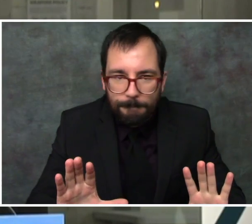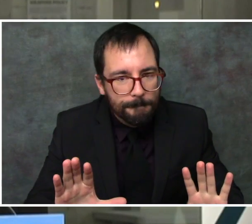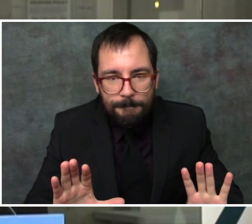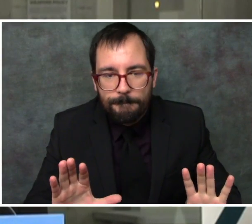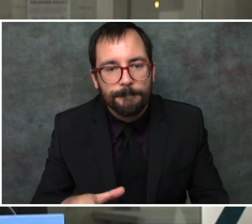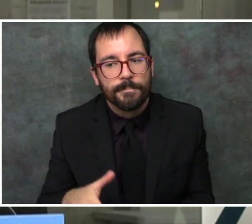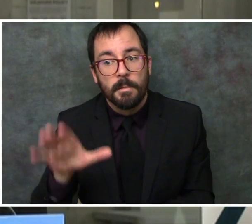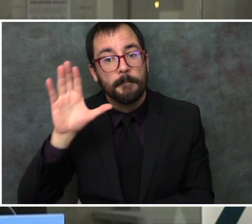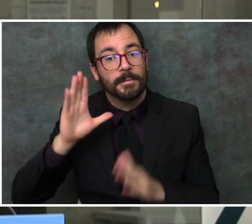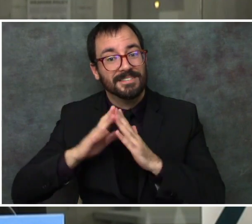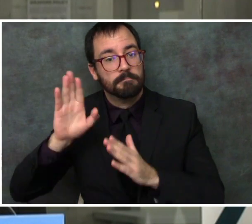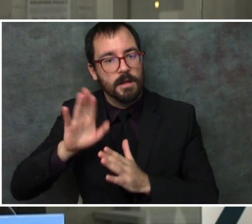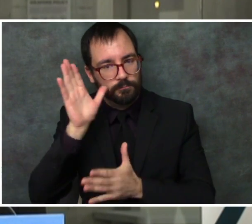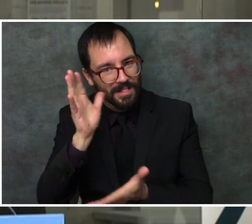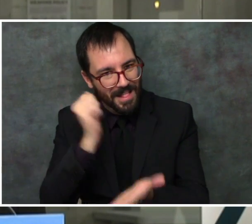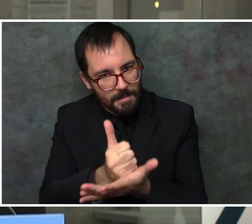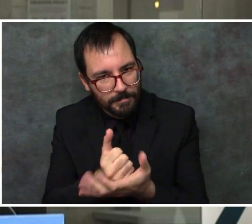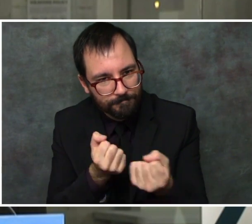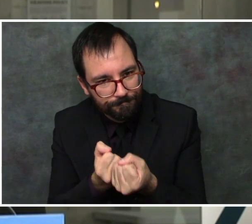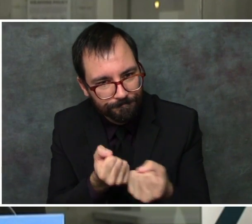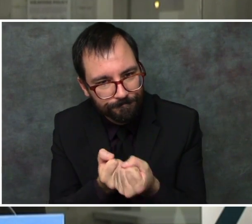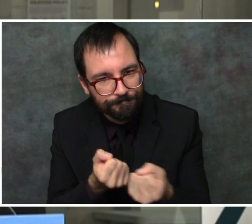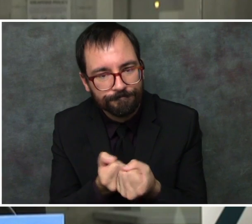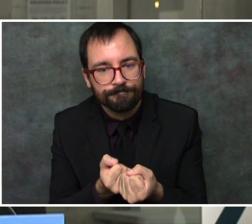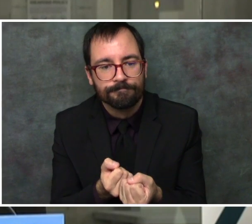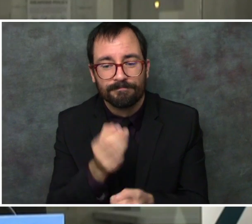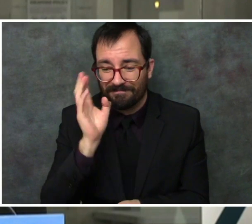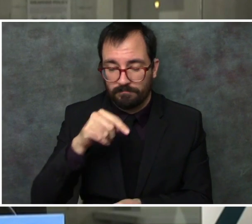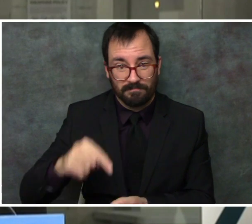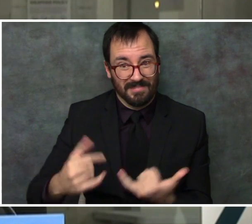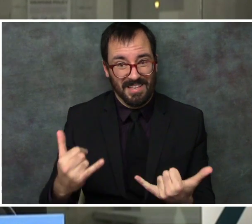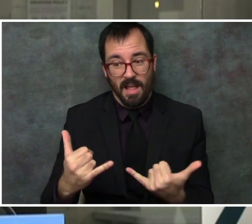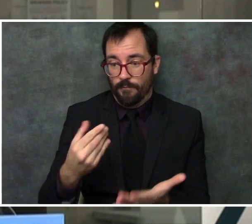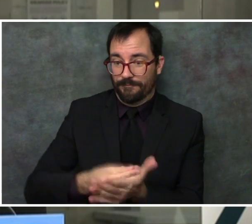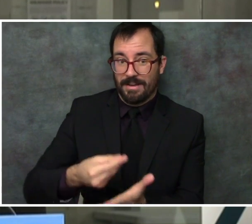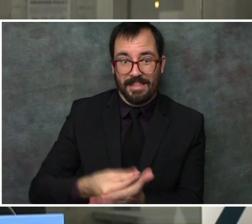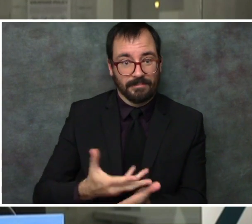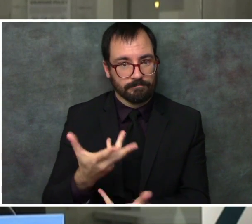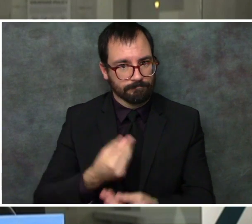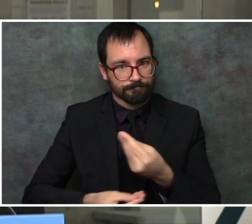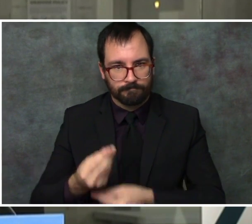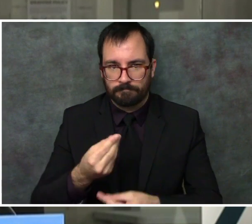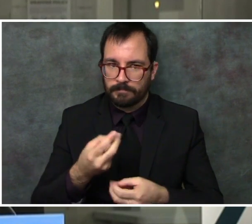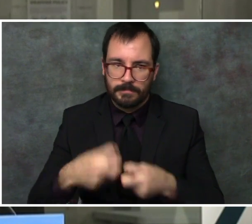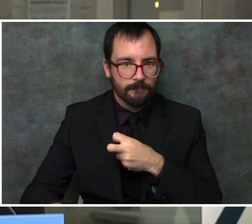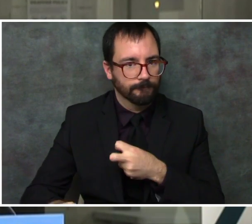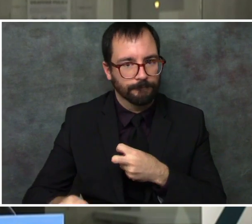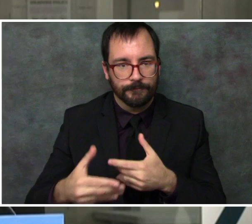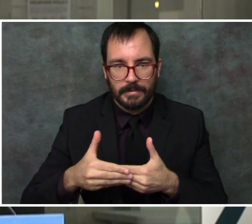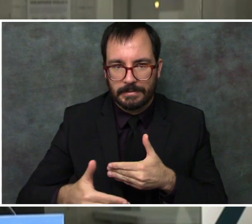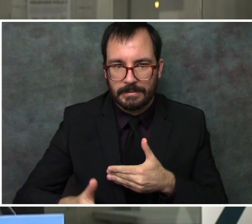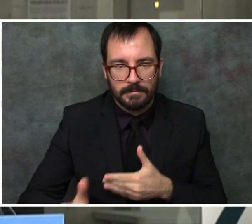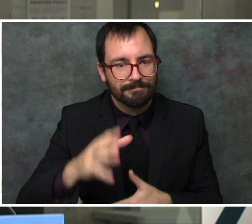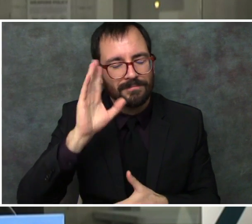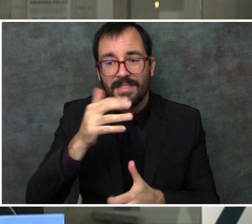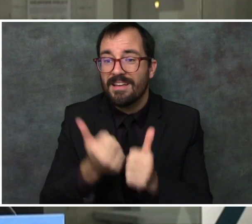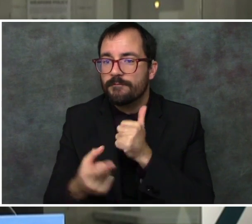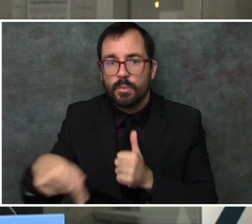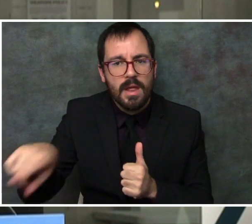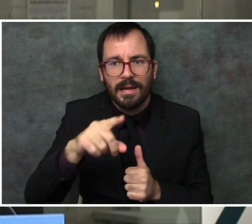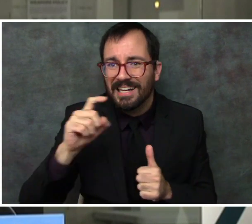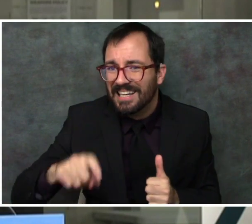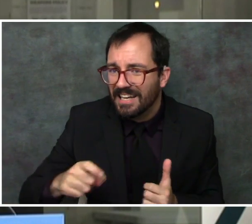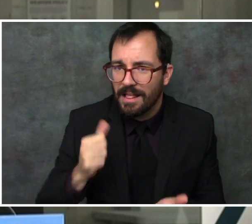this very difficult financial time. And we're asking everyone to contact our Office of Housing Stability. We've also